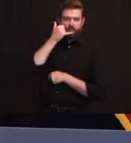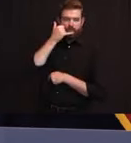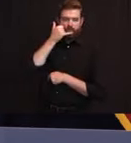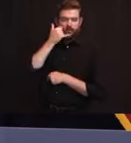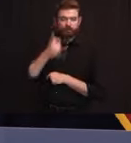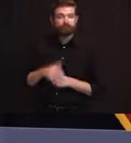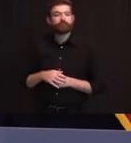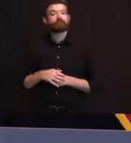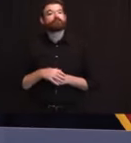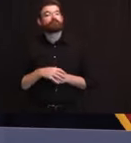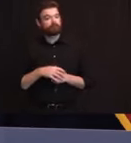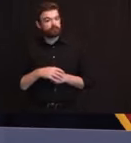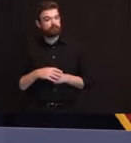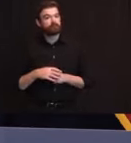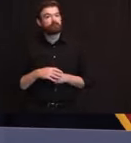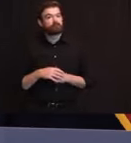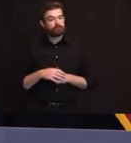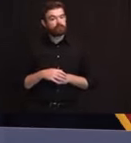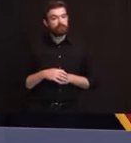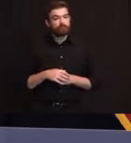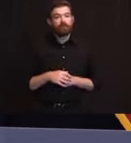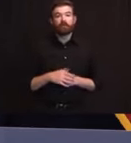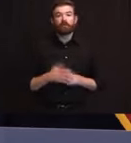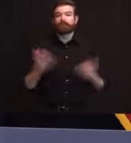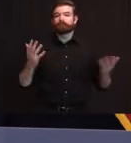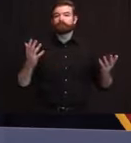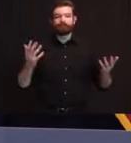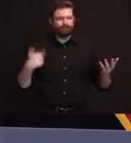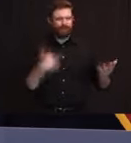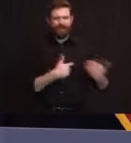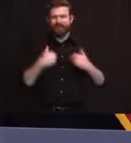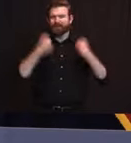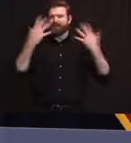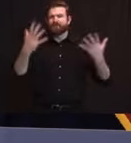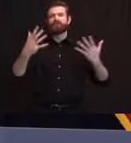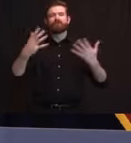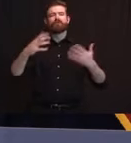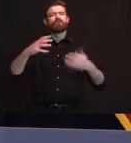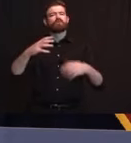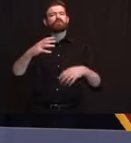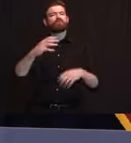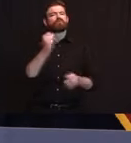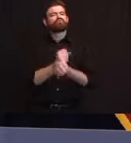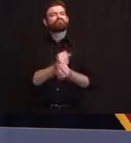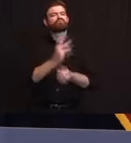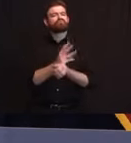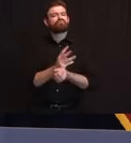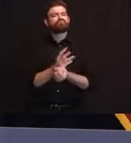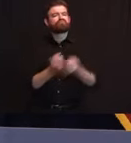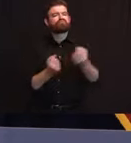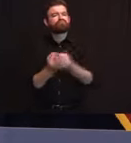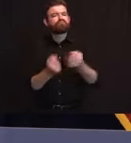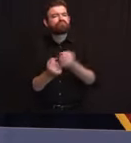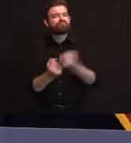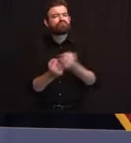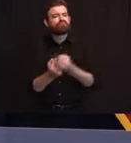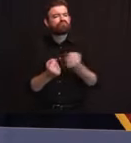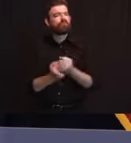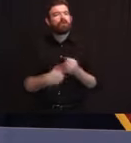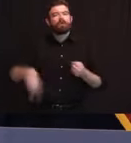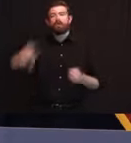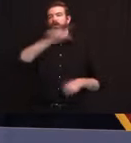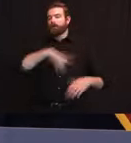We will provide social service support to help alleviate your concerns. Moving on to my daily report, as the